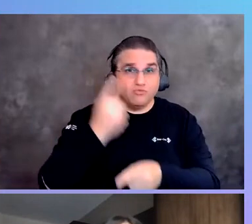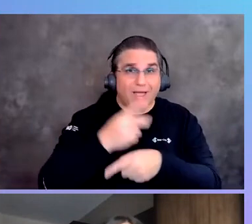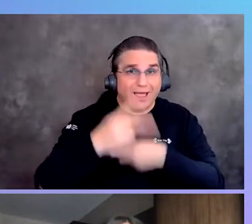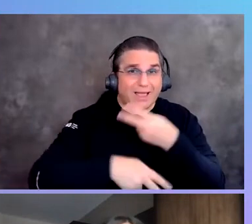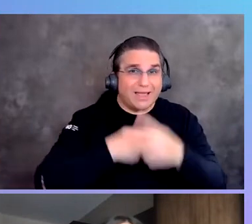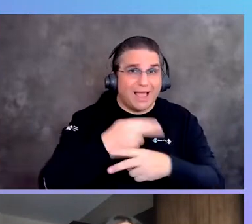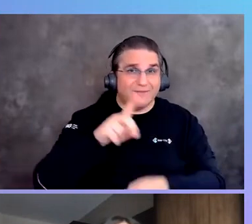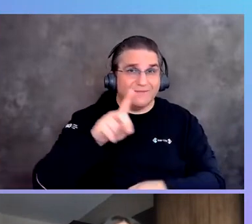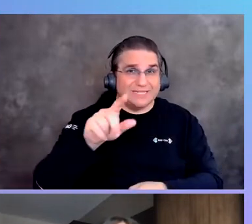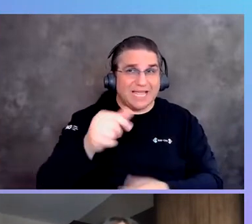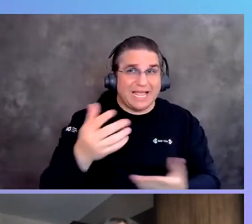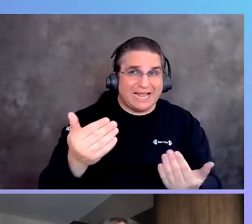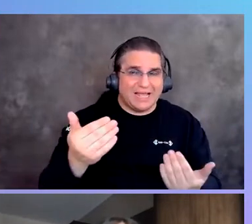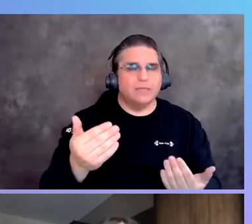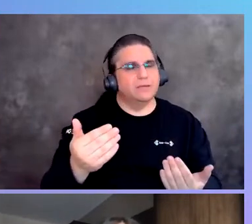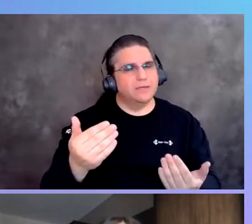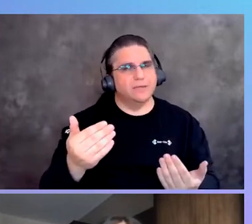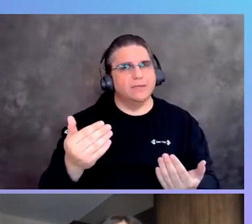often really